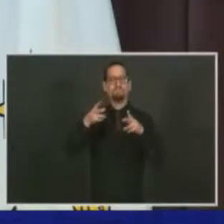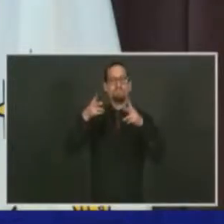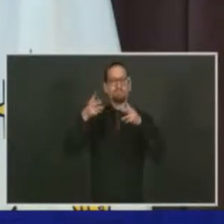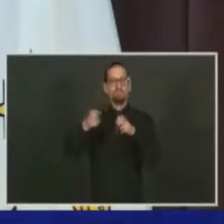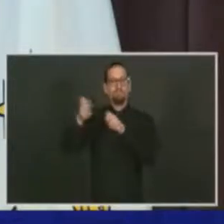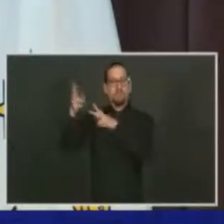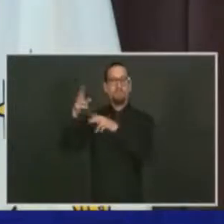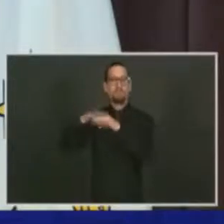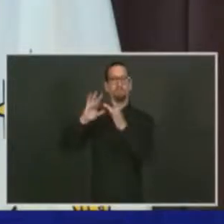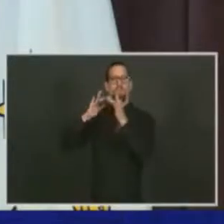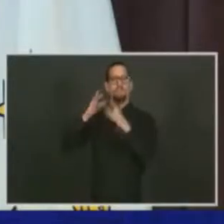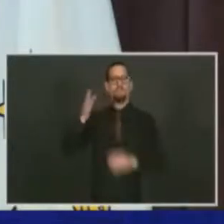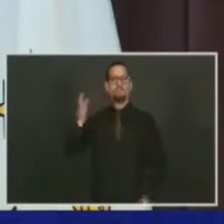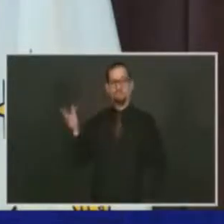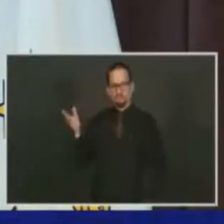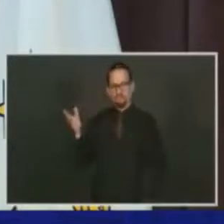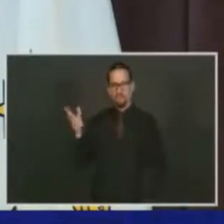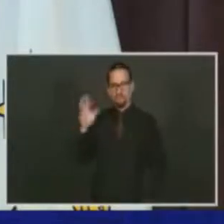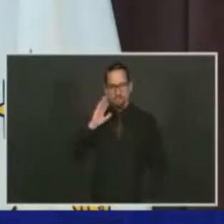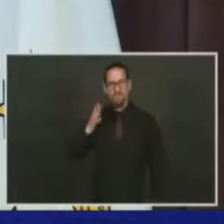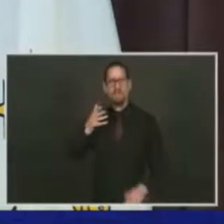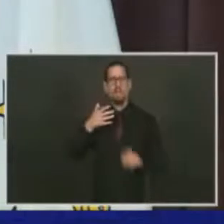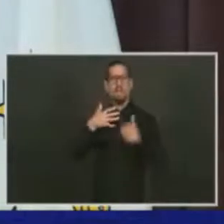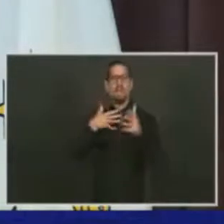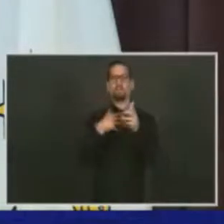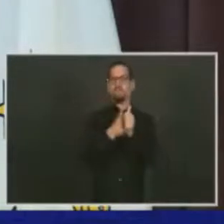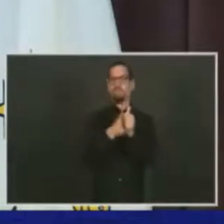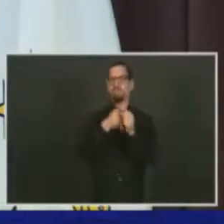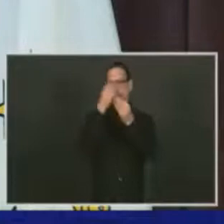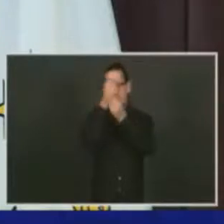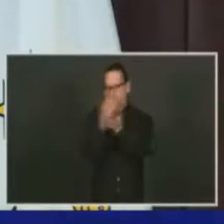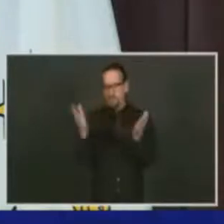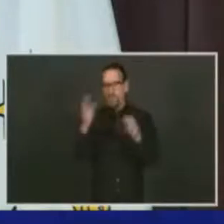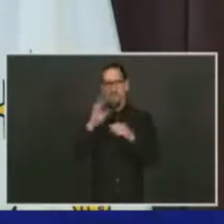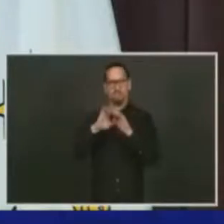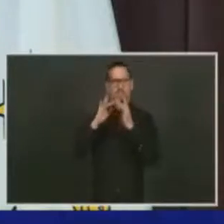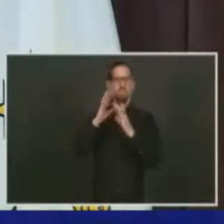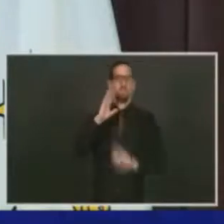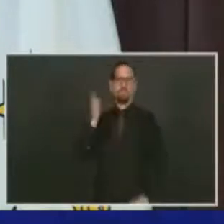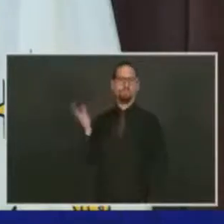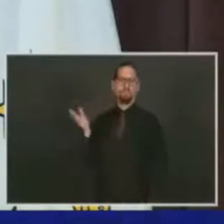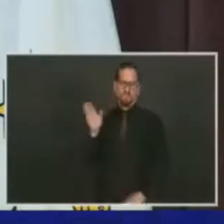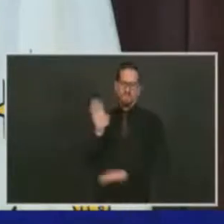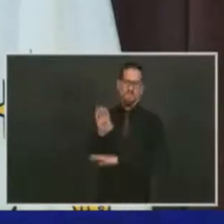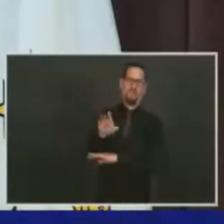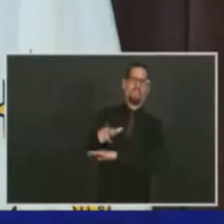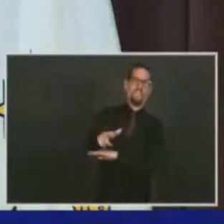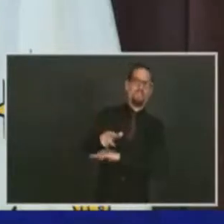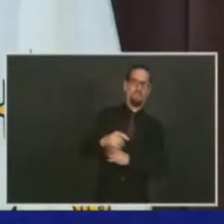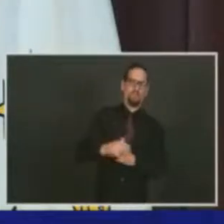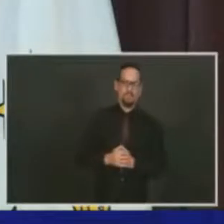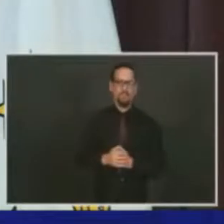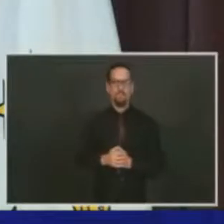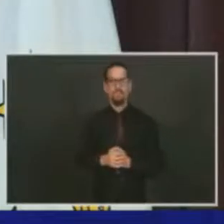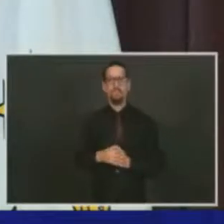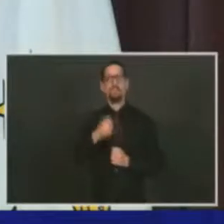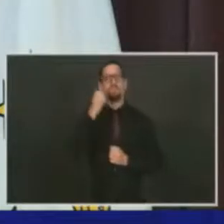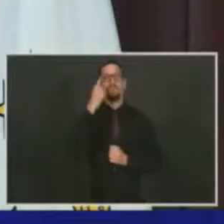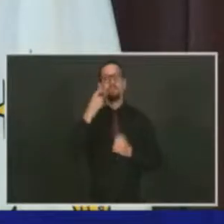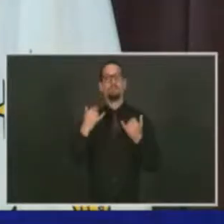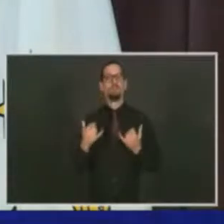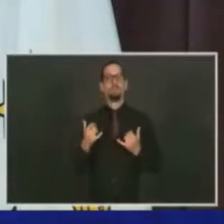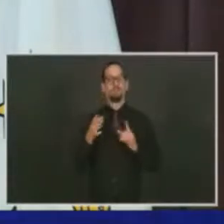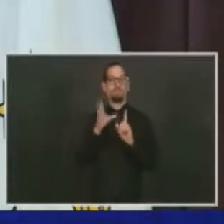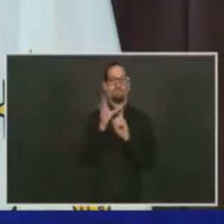our updates at that point. It's important to know the cases are increasing, and it's something